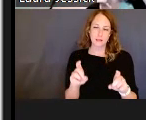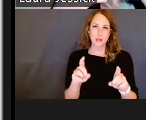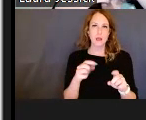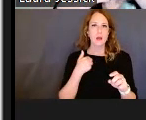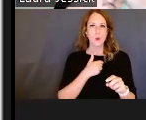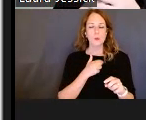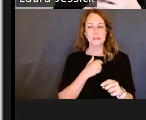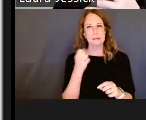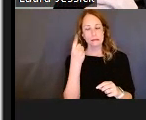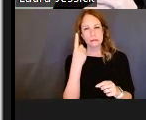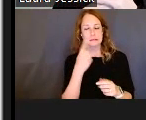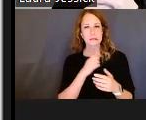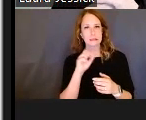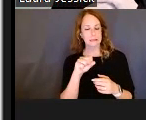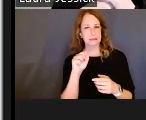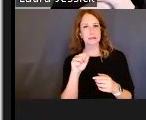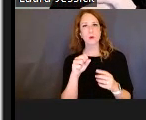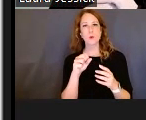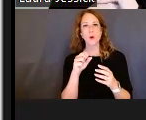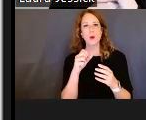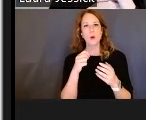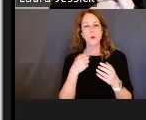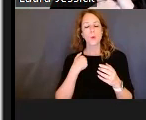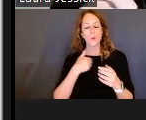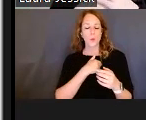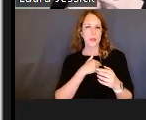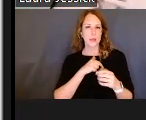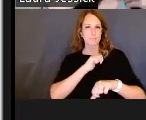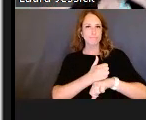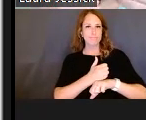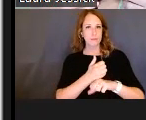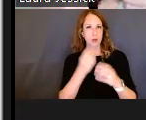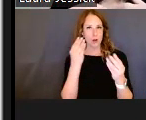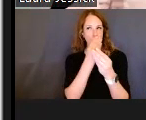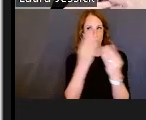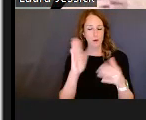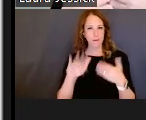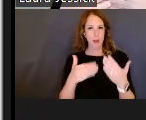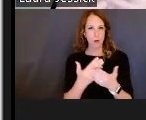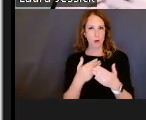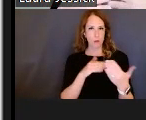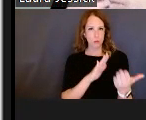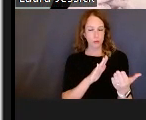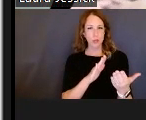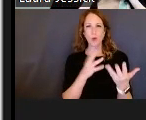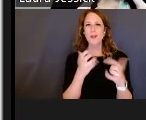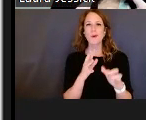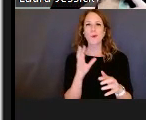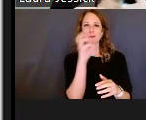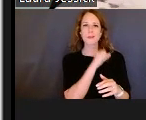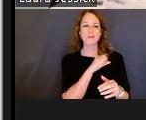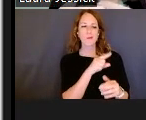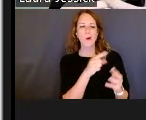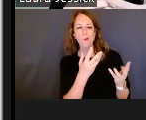we implemented this notify all approach because we don't want to make an assumption of what a survivor wants to